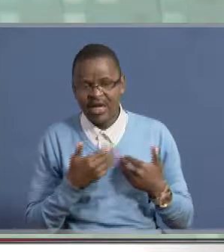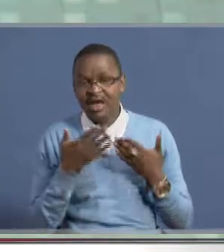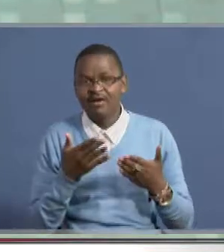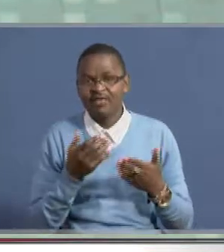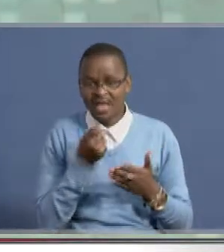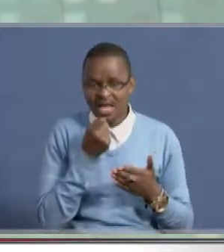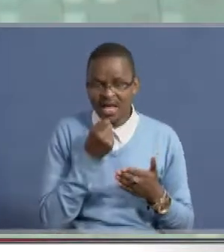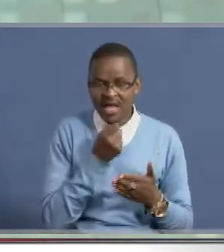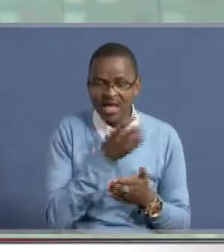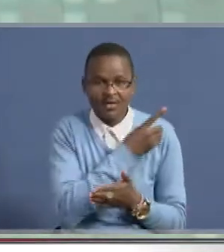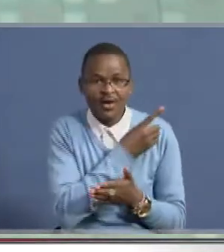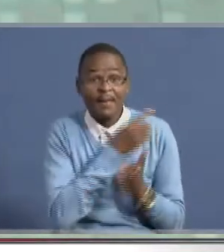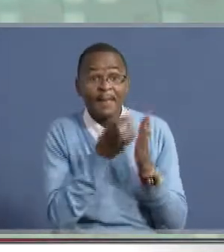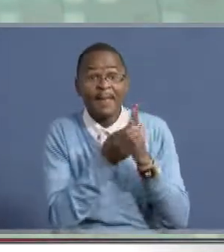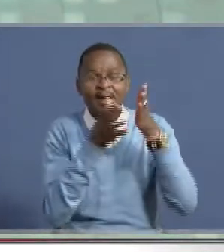these